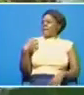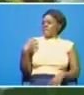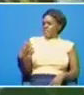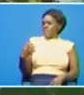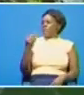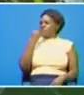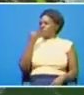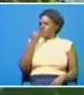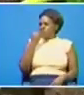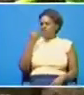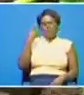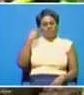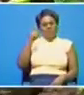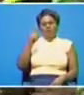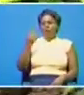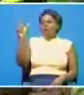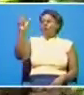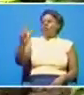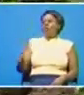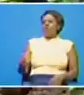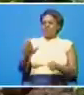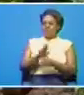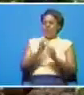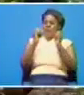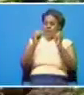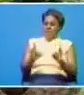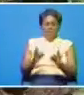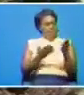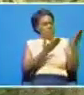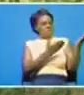Kilifi County, but the entire coast region if such